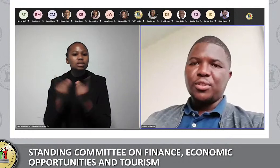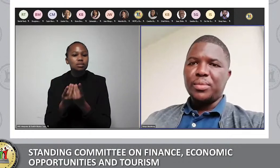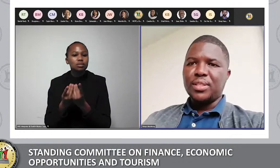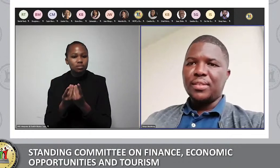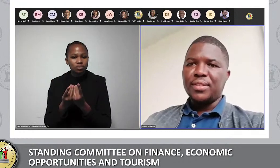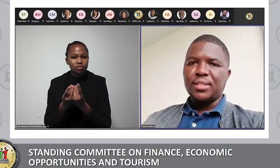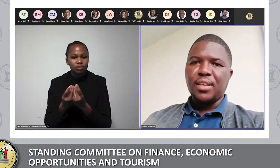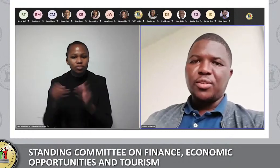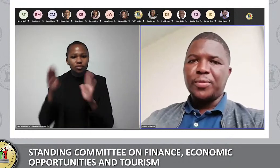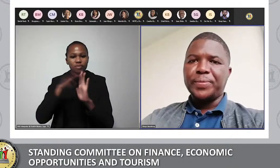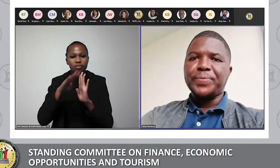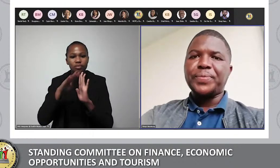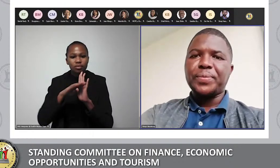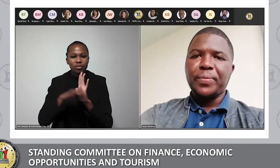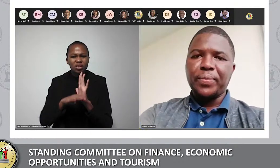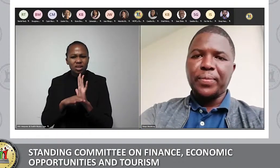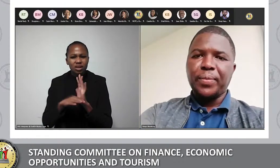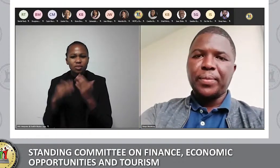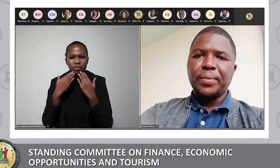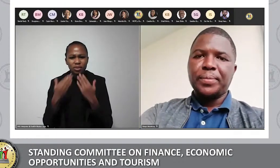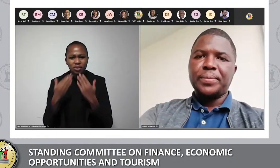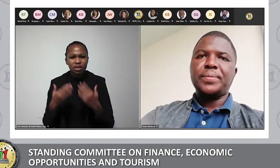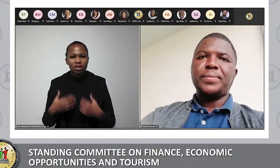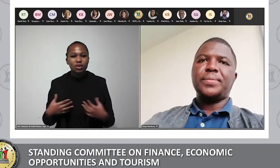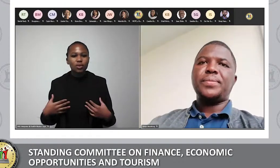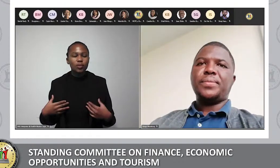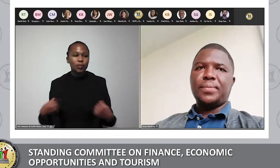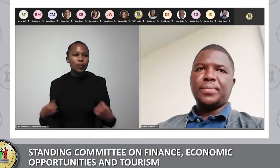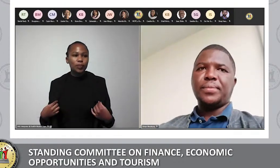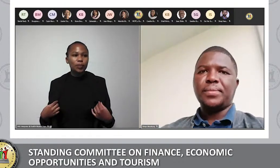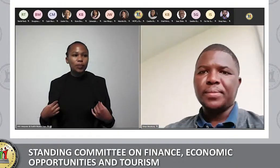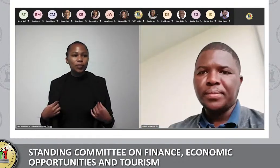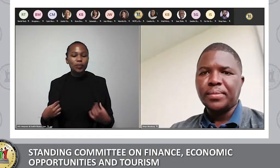program Agriculture and Economic Services. Thank you.